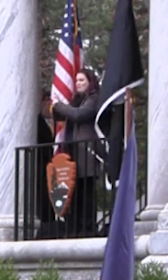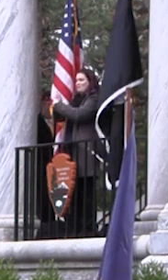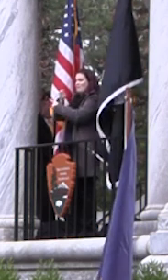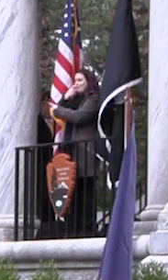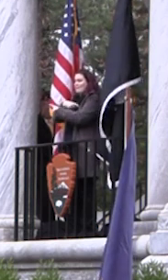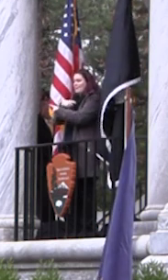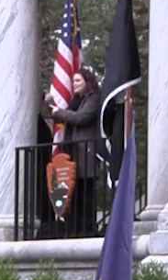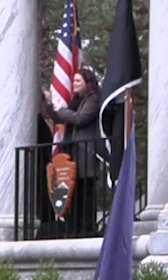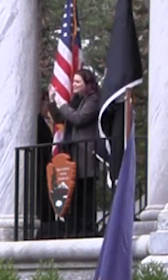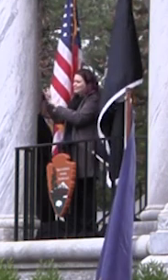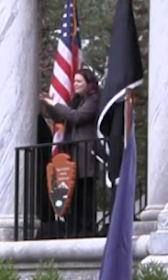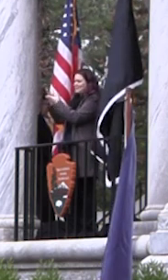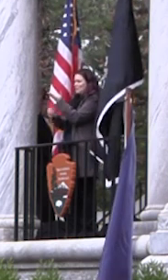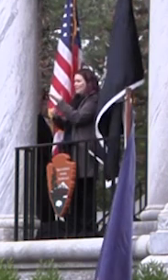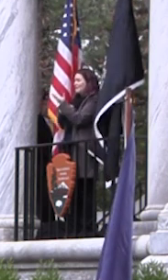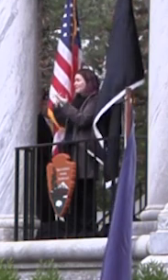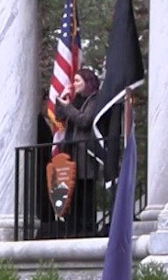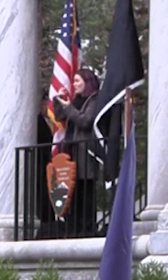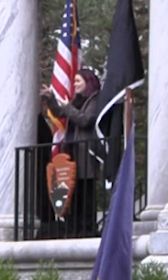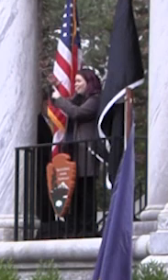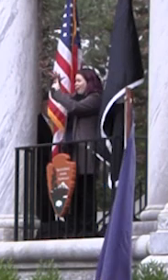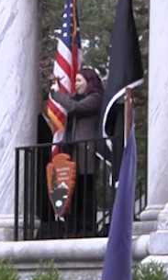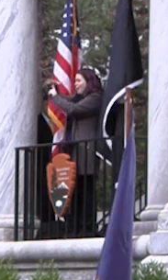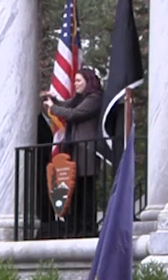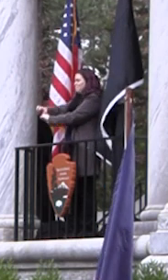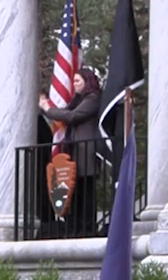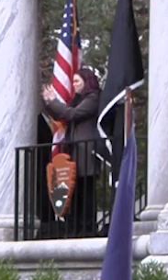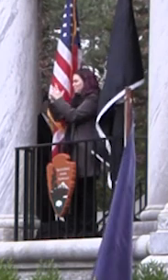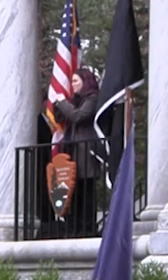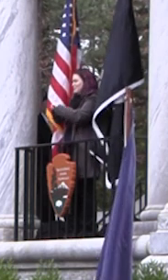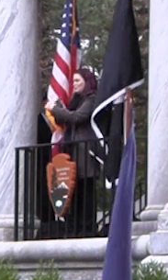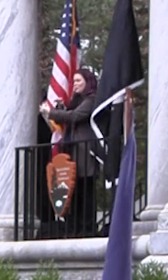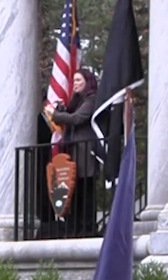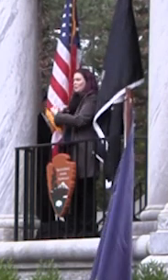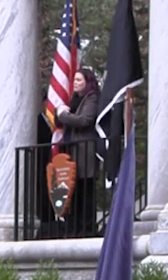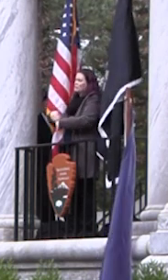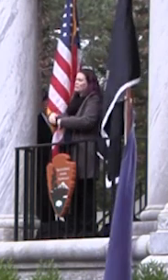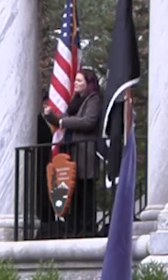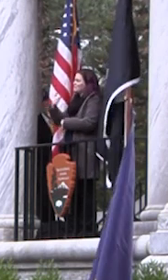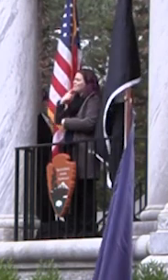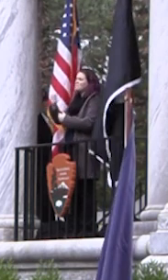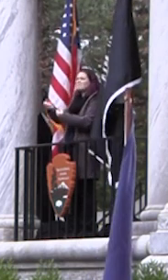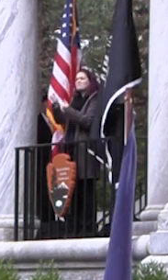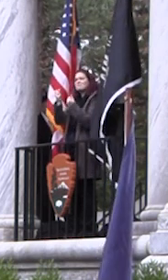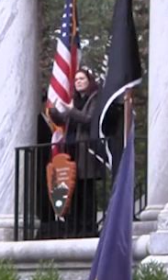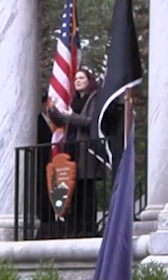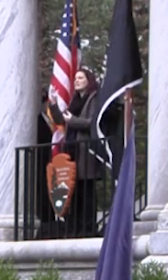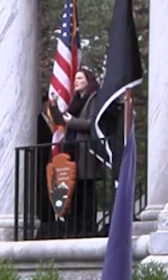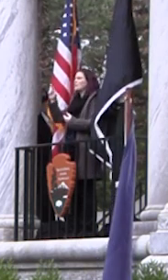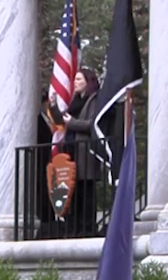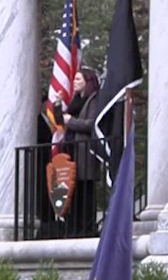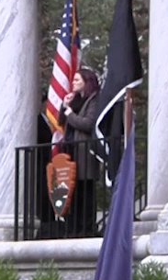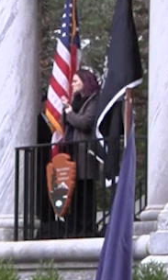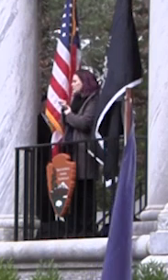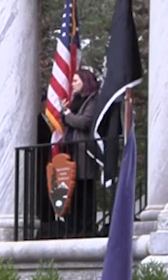best friend, watching as his Huey crashed under enemy fire. There were many heroes in Vietnam. He said a few of them